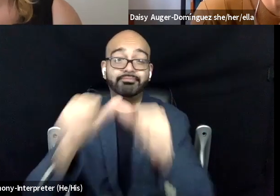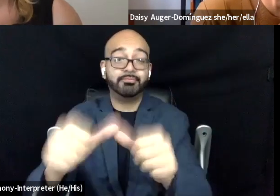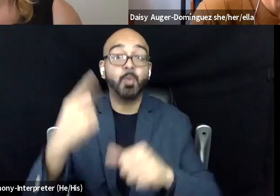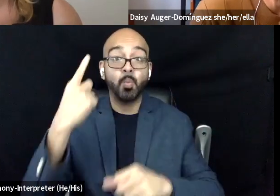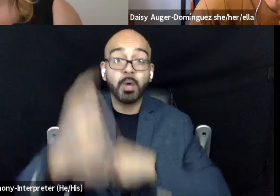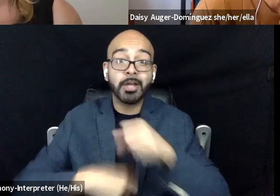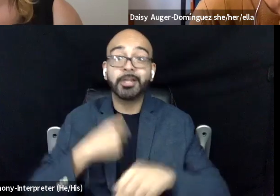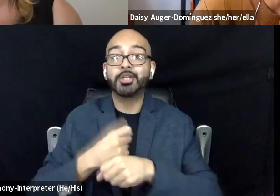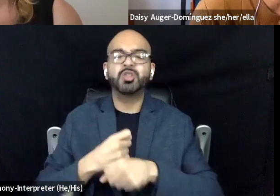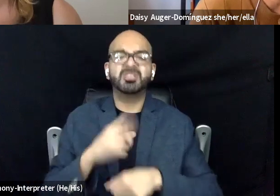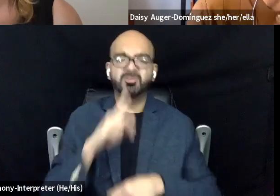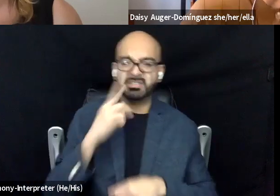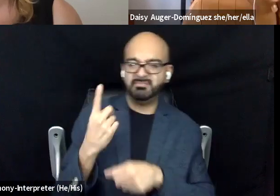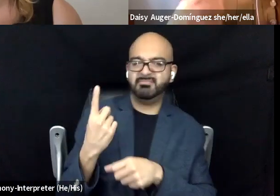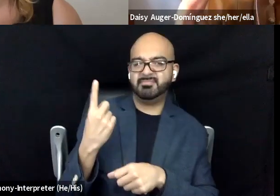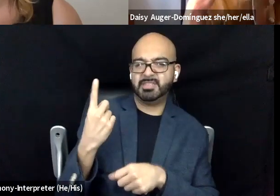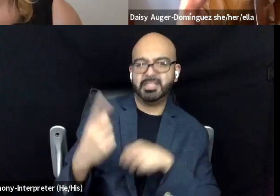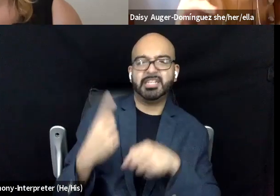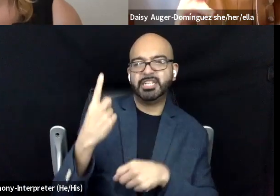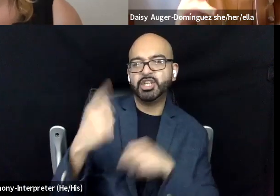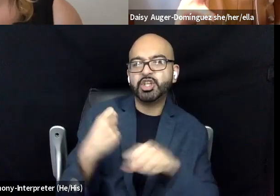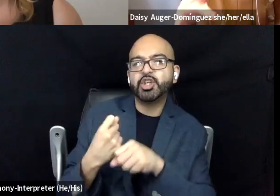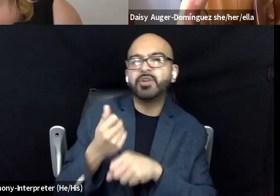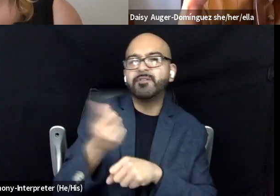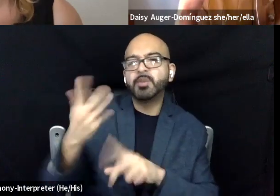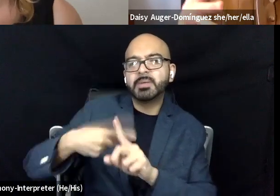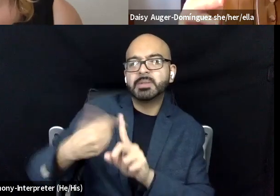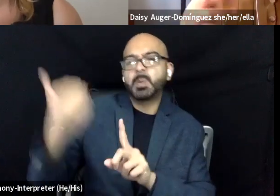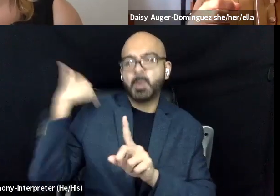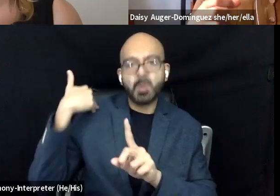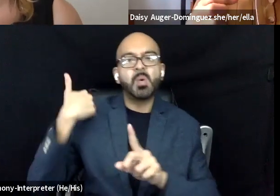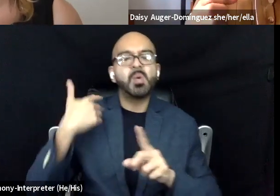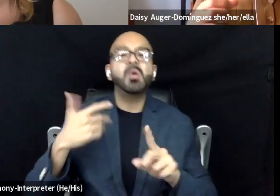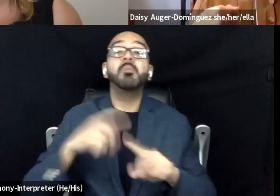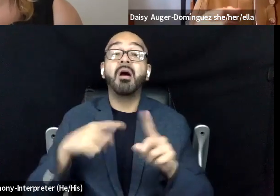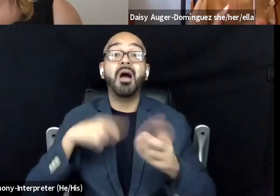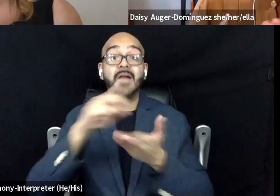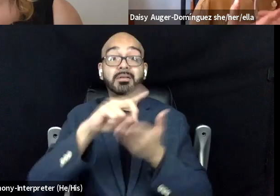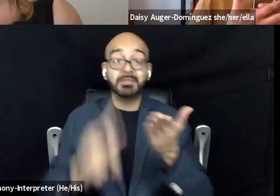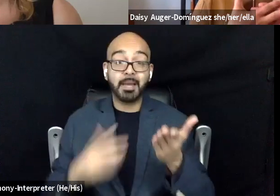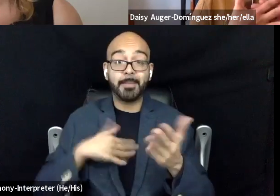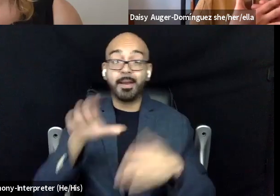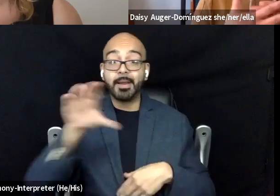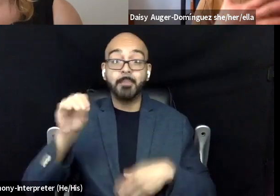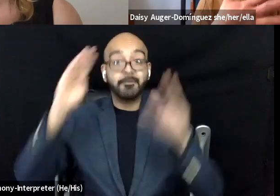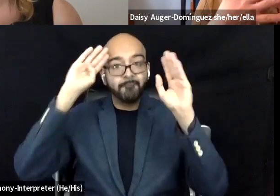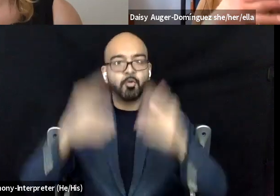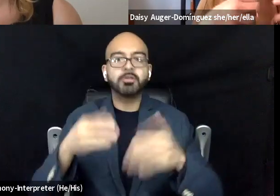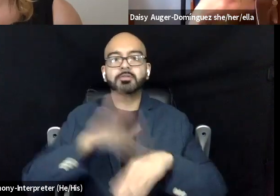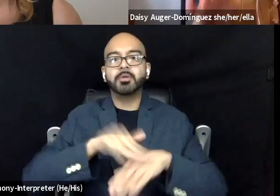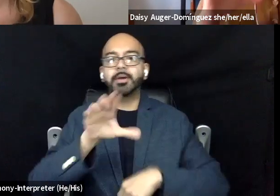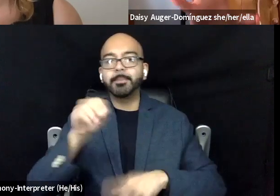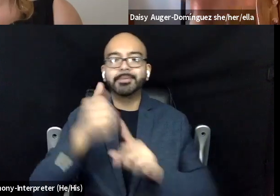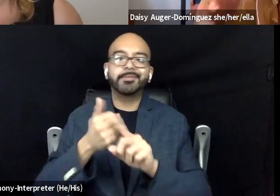a year ago. And I was able to design my consultancy to focus on Fortune 500s, which is really